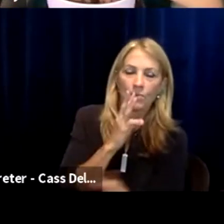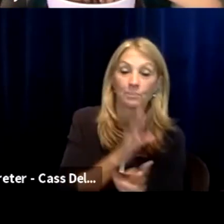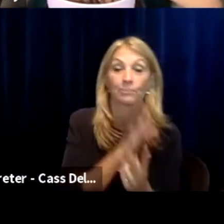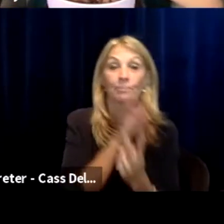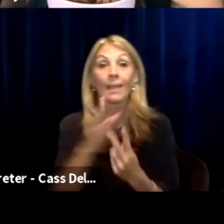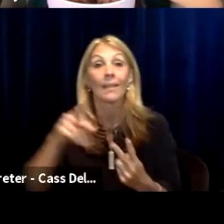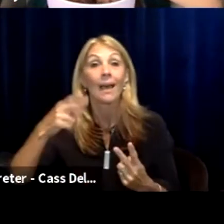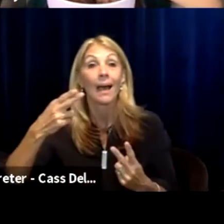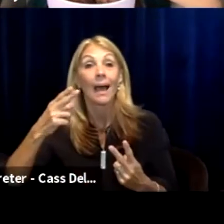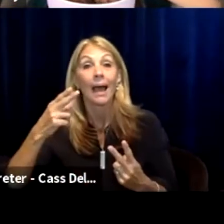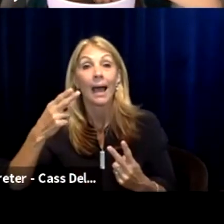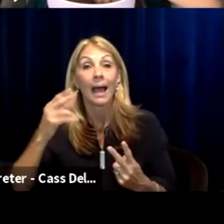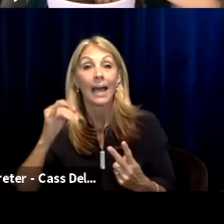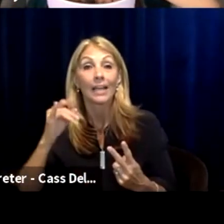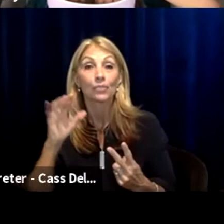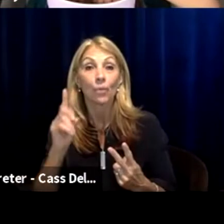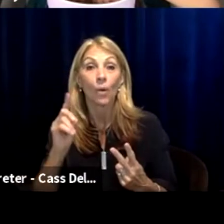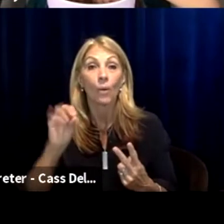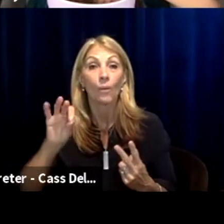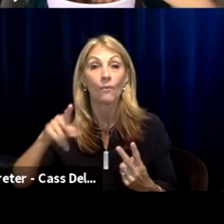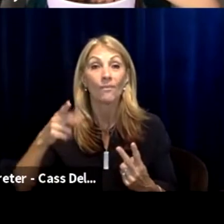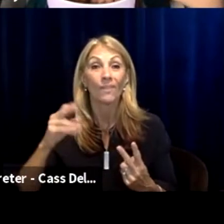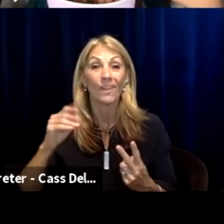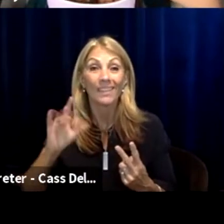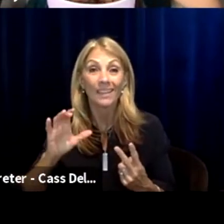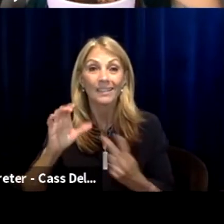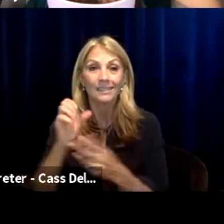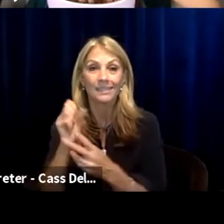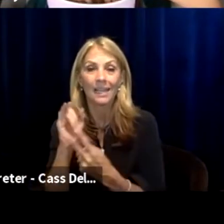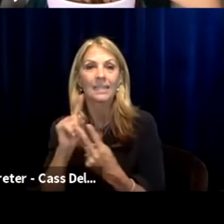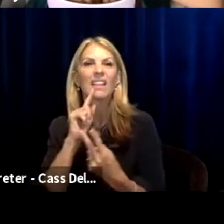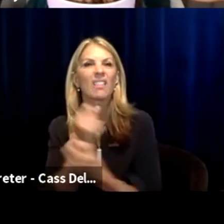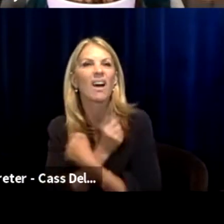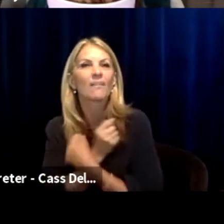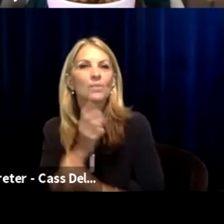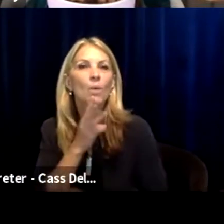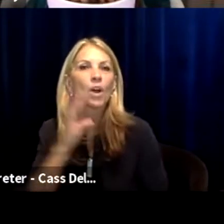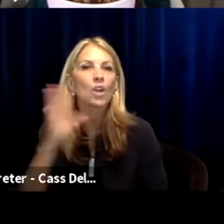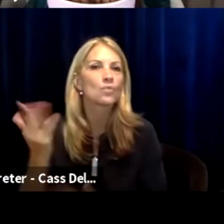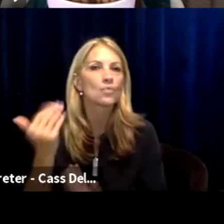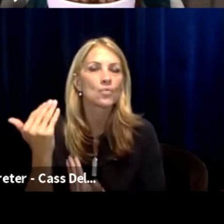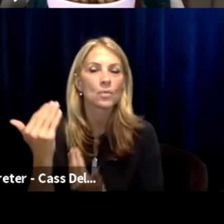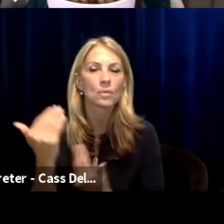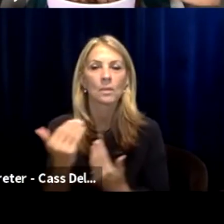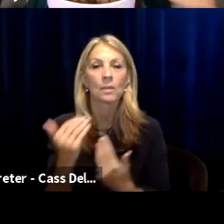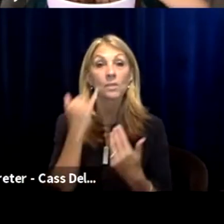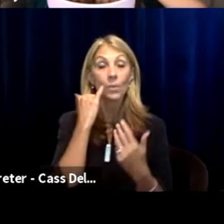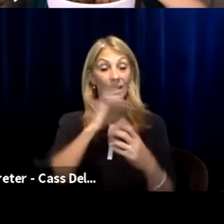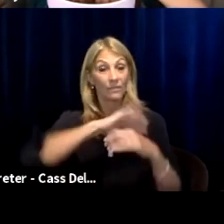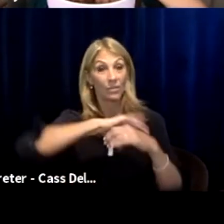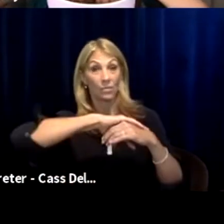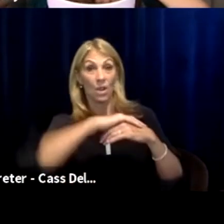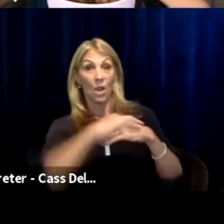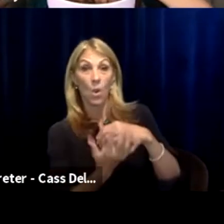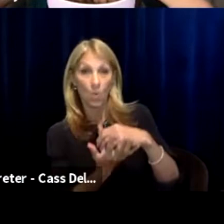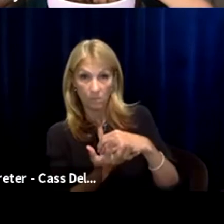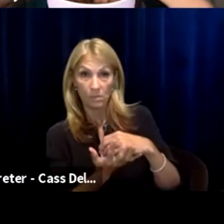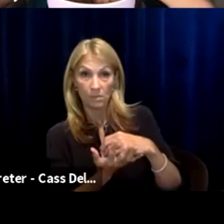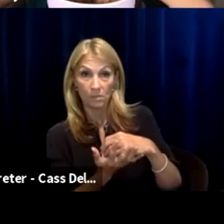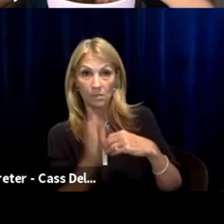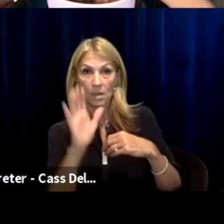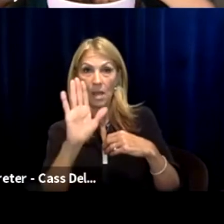water. So what happens is when you coat your balloon with the soap, the surface of the